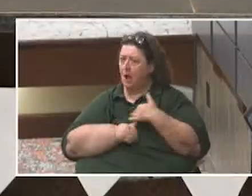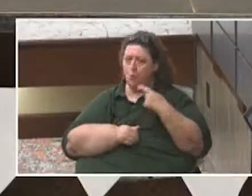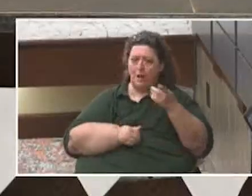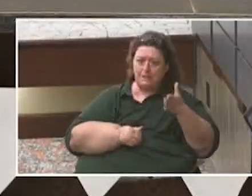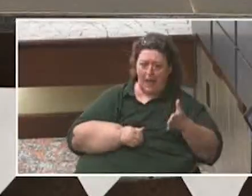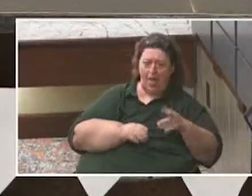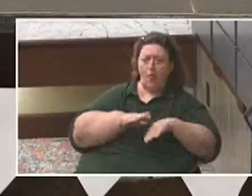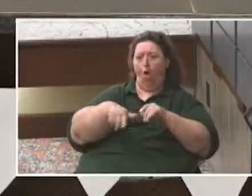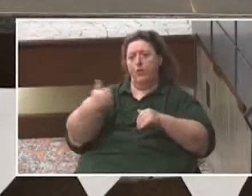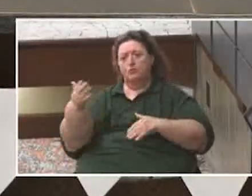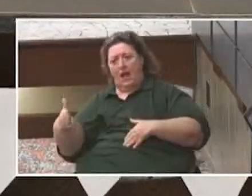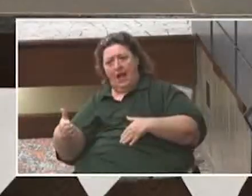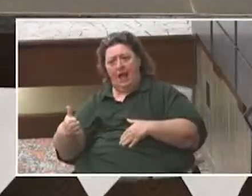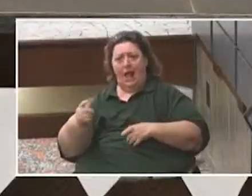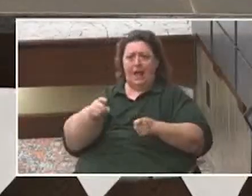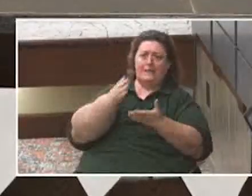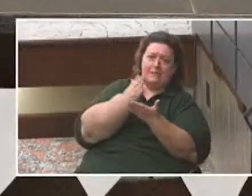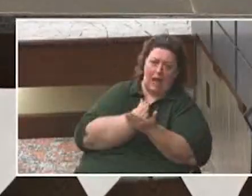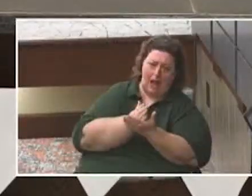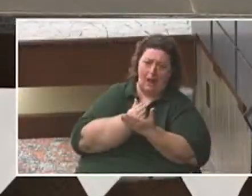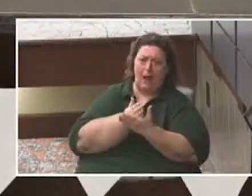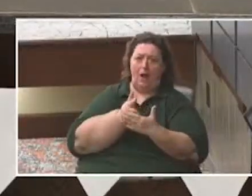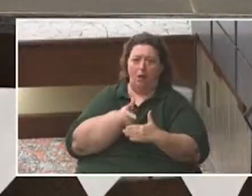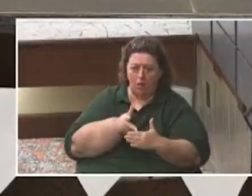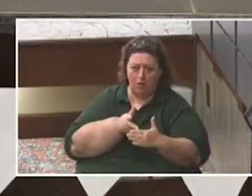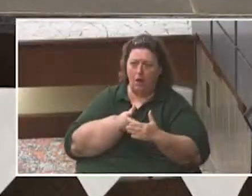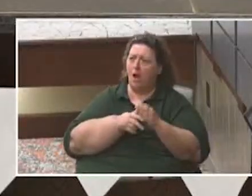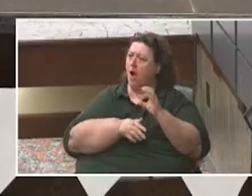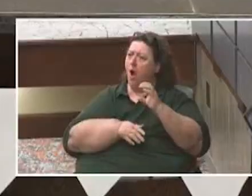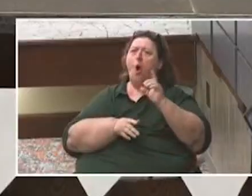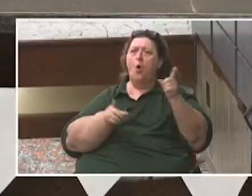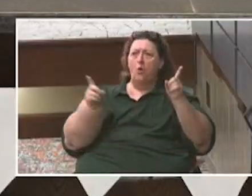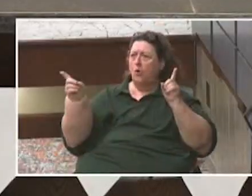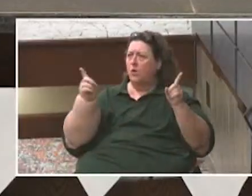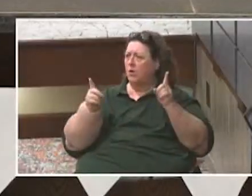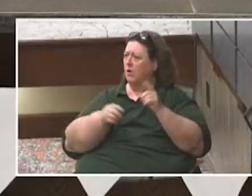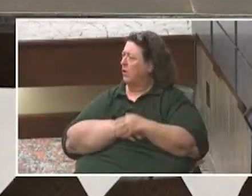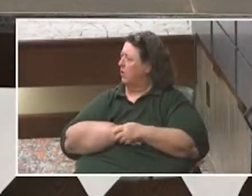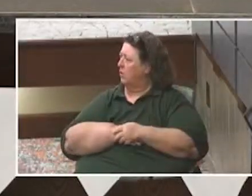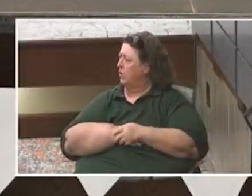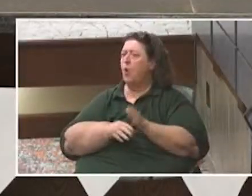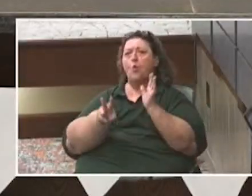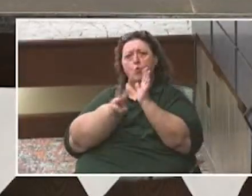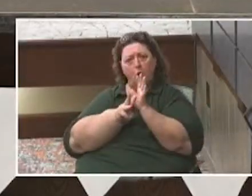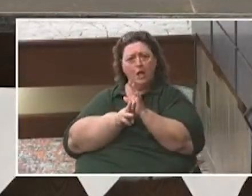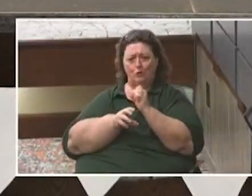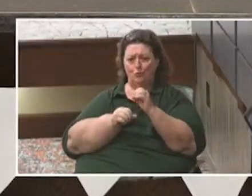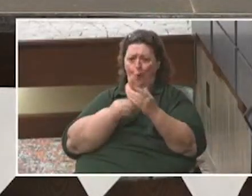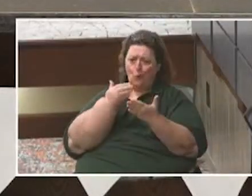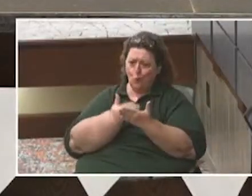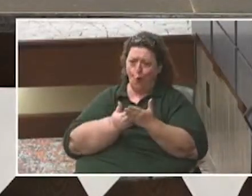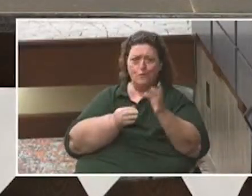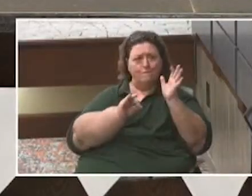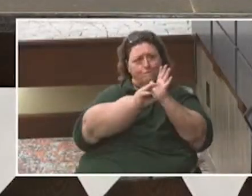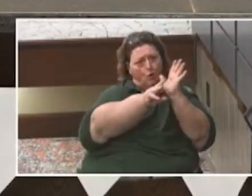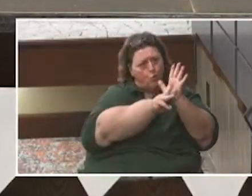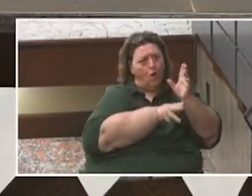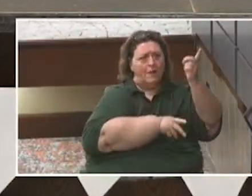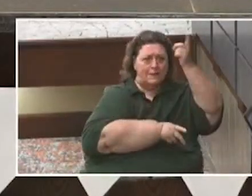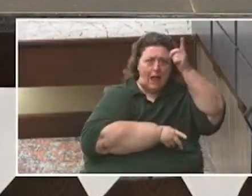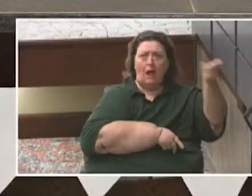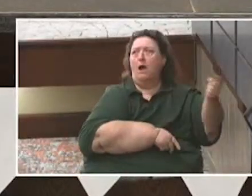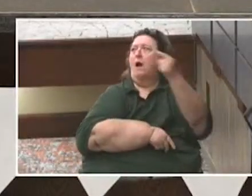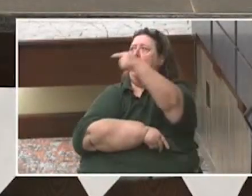on the other side. They had to stop halfway in between, so Omaha saw everything. With Waco being so close to Fort Worth and Dallas